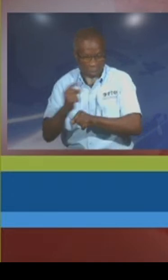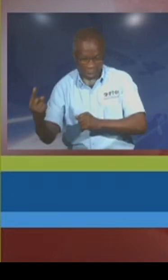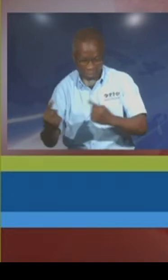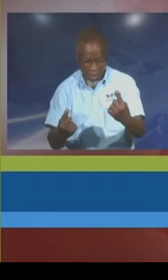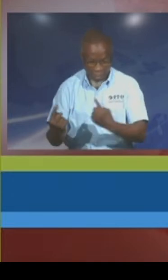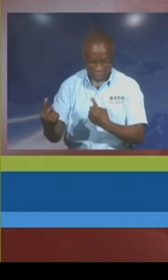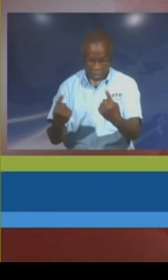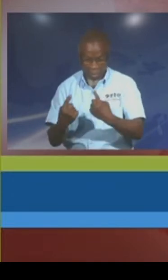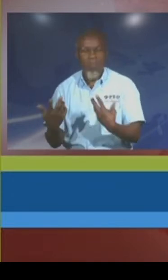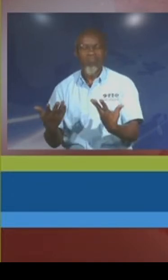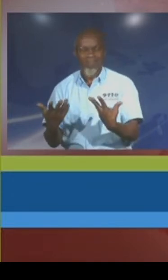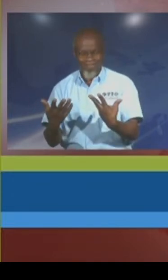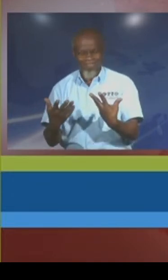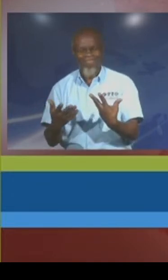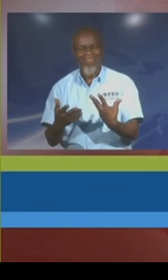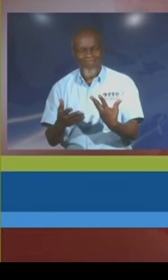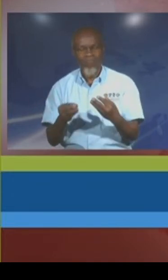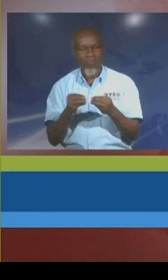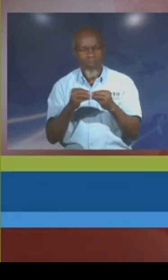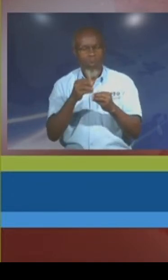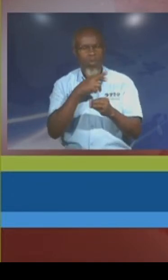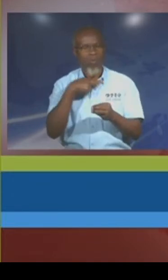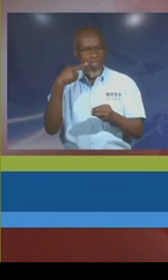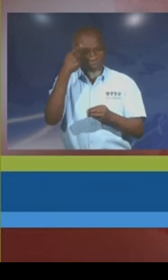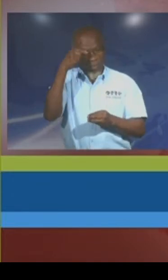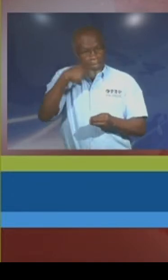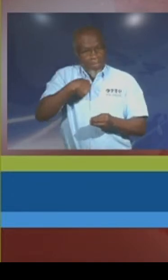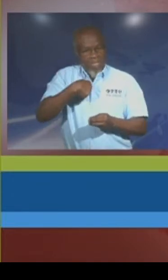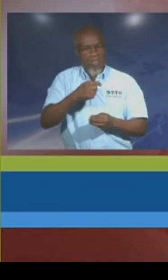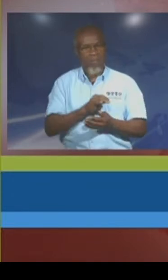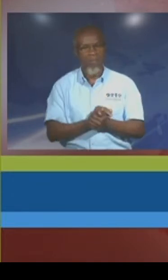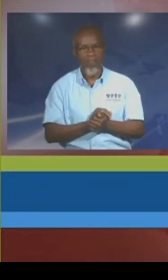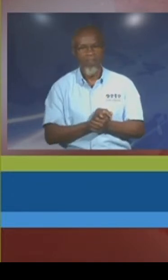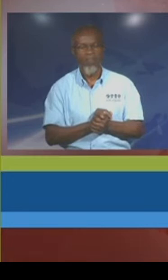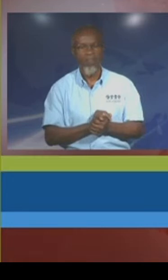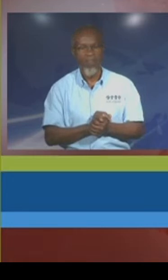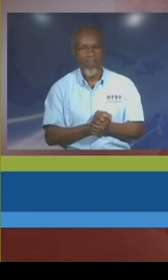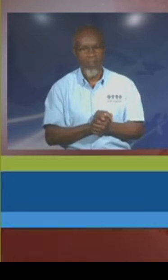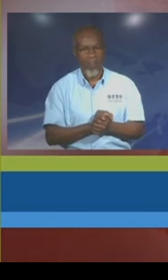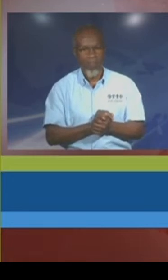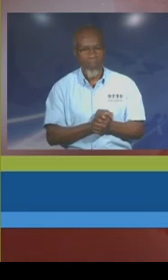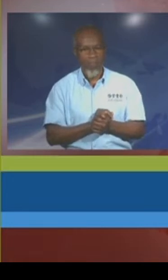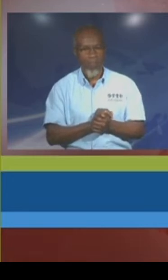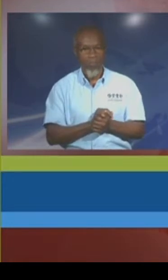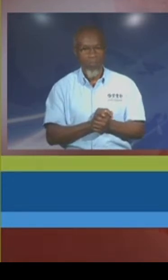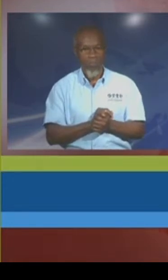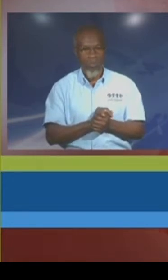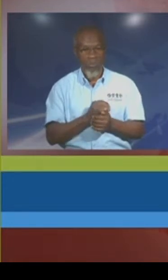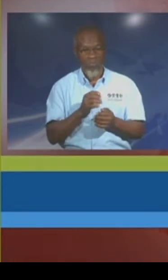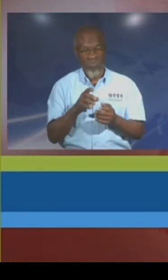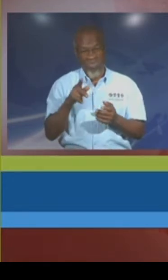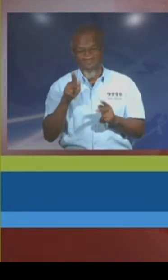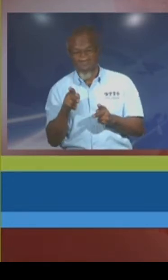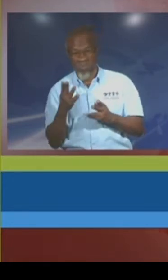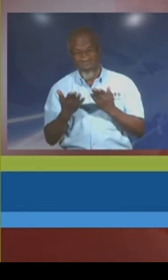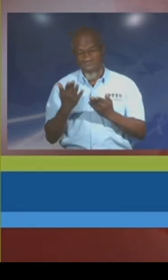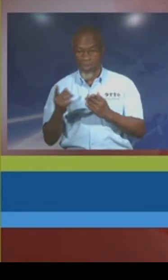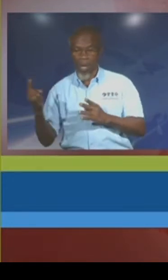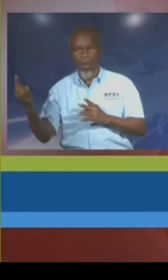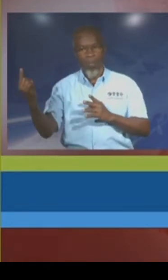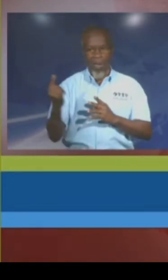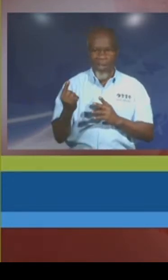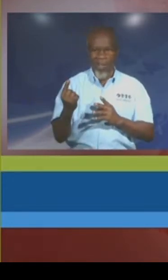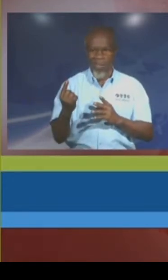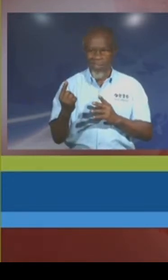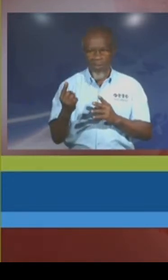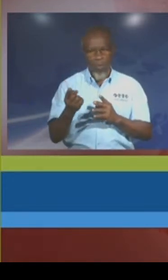individuals, and it all depends on the length of time that you spend in that environment. Someone may come in, get one item, and be out in 5 minutes, will be at a different